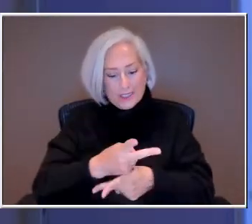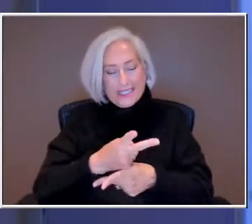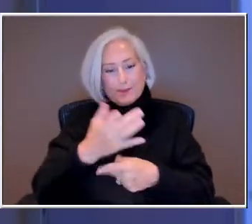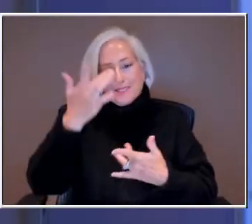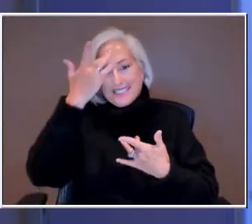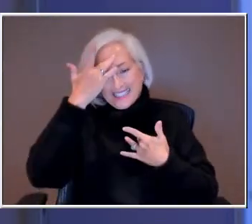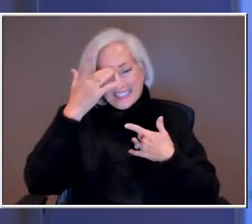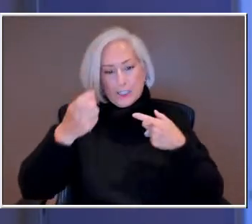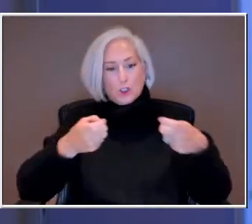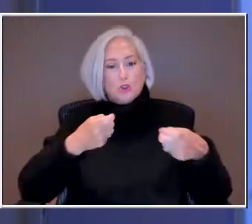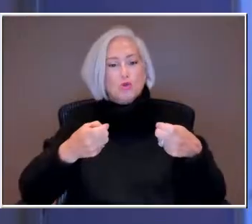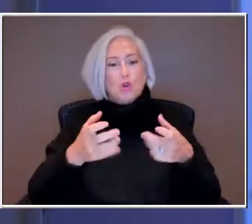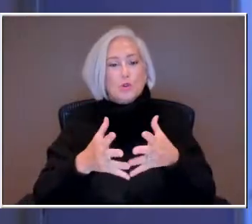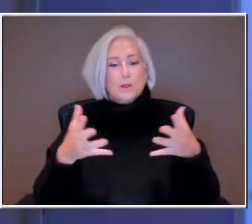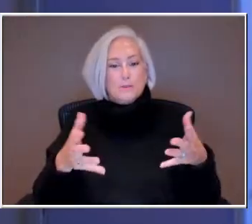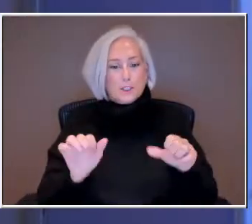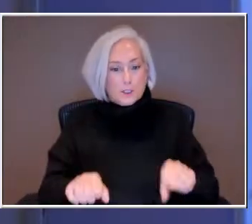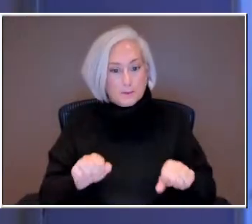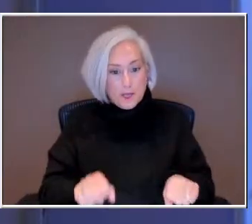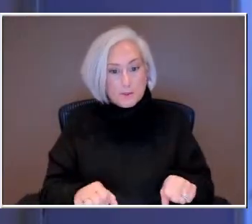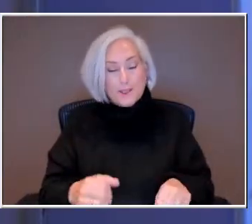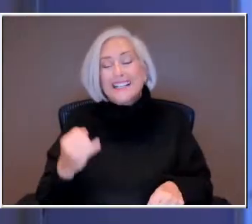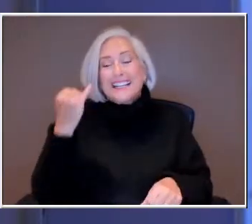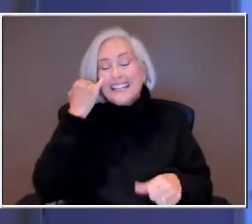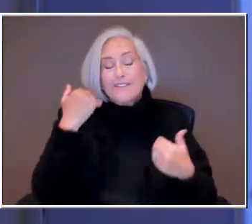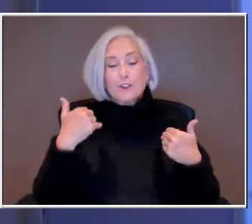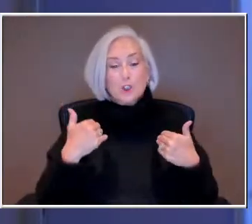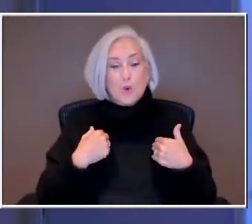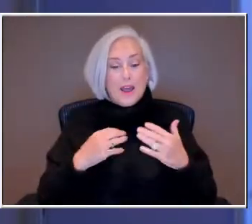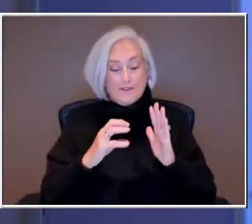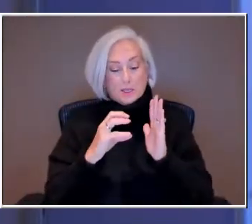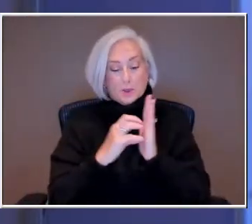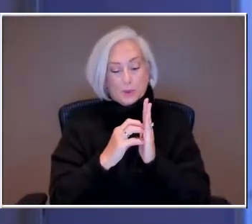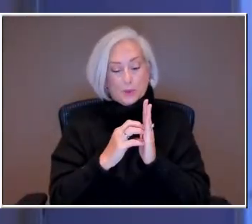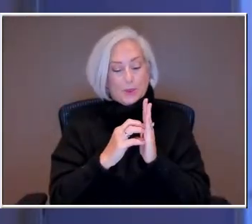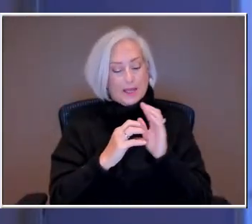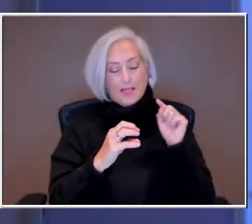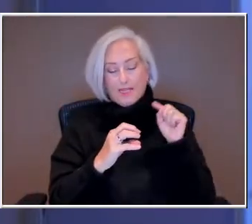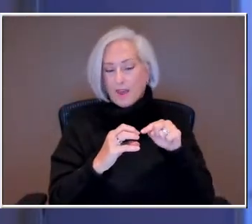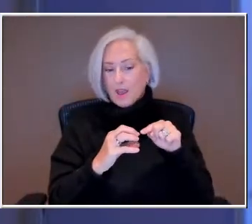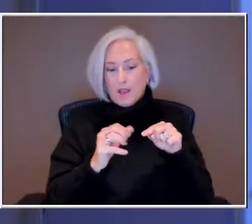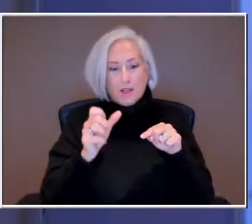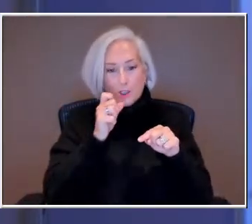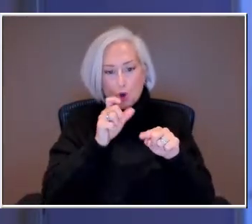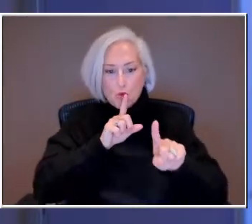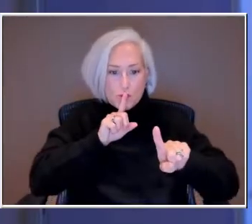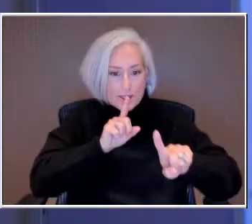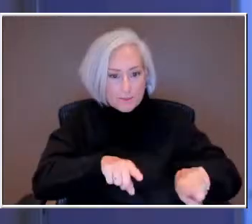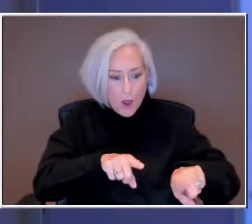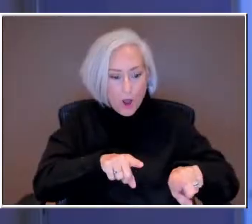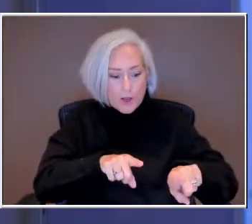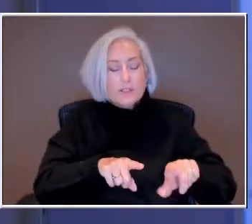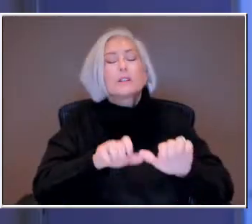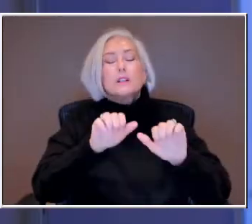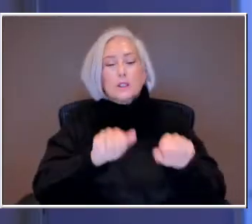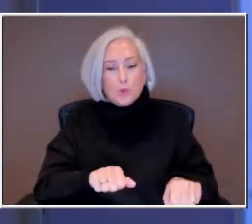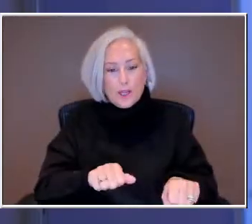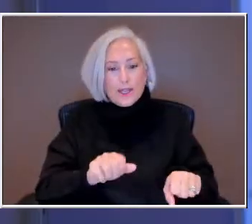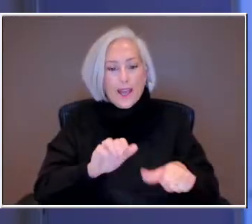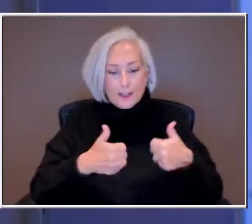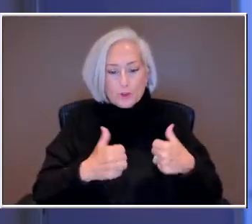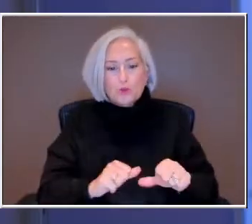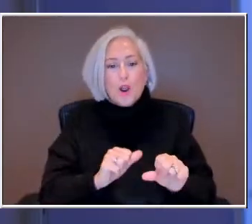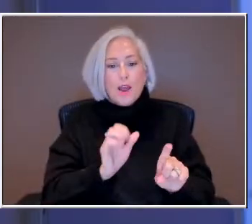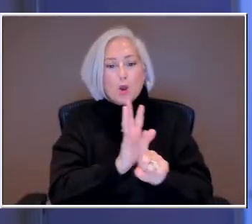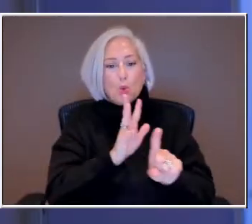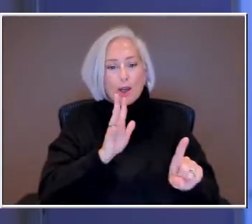sometimes when you have lesions that are not responding well, they're very amenable to being treated with very targeted radiation treatment, and we can do that safely.